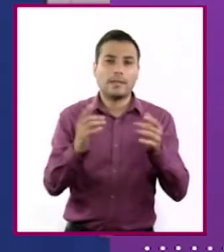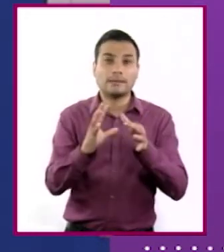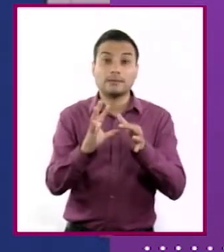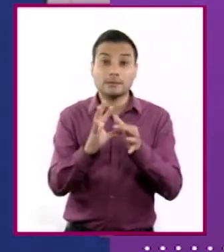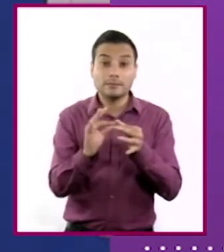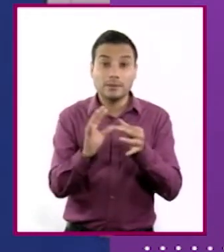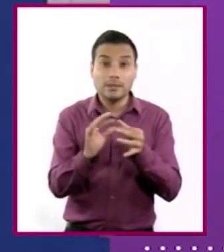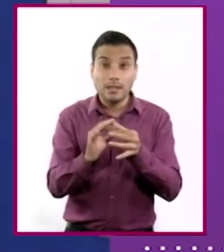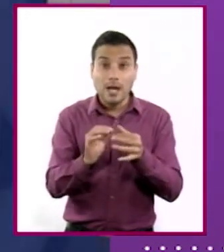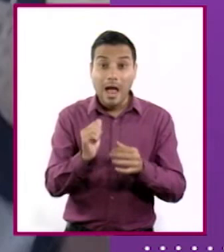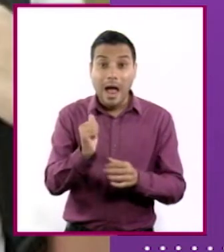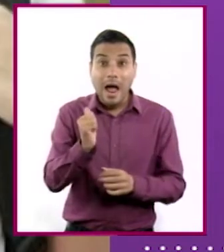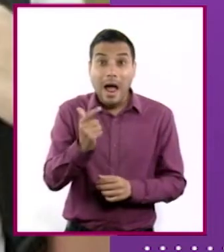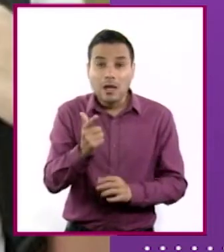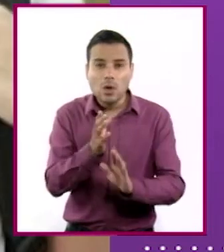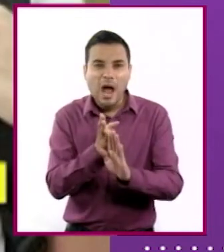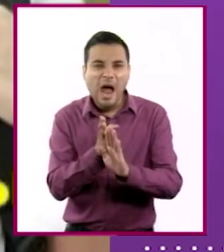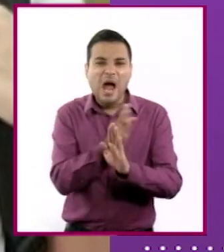otra acción.